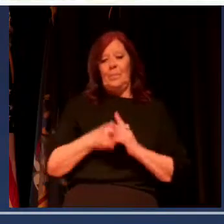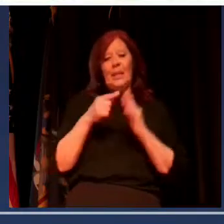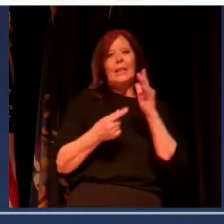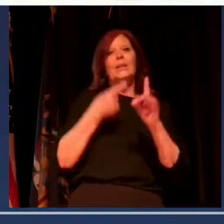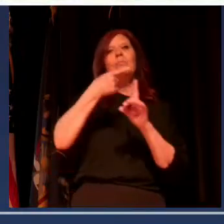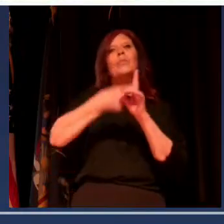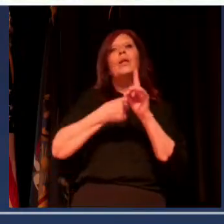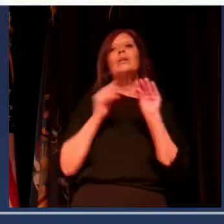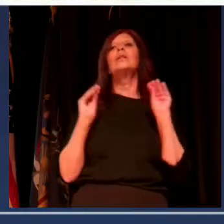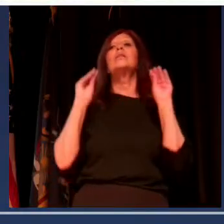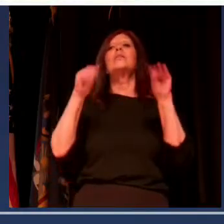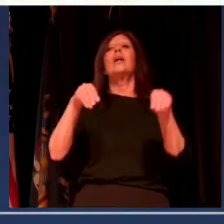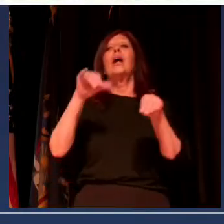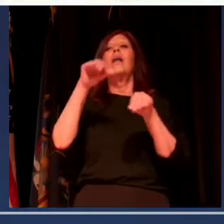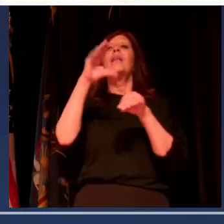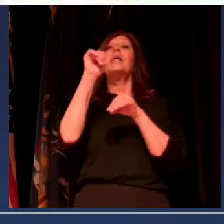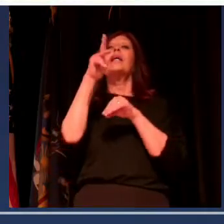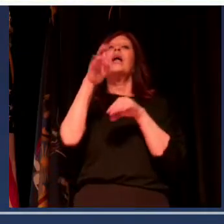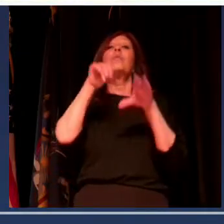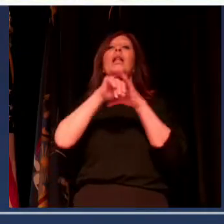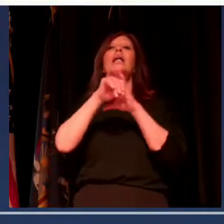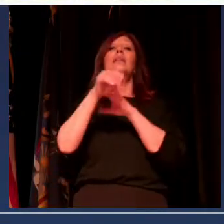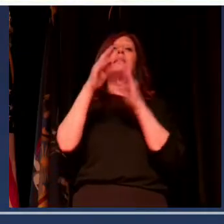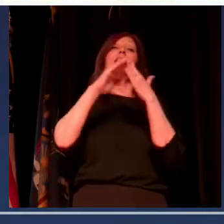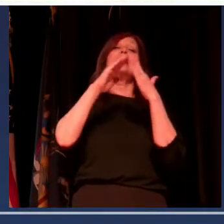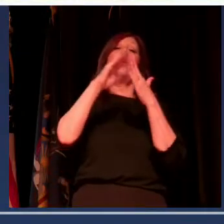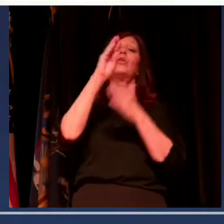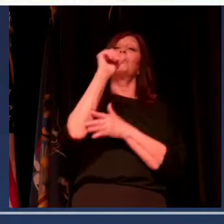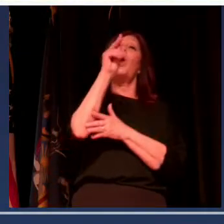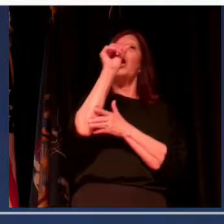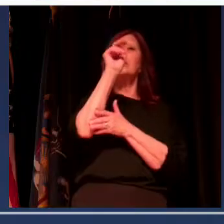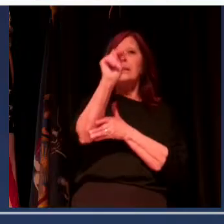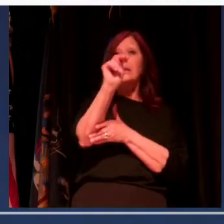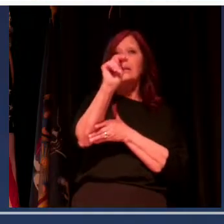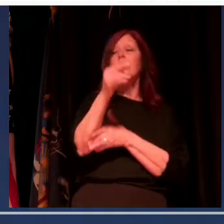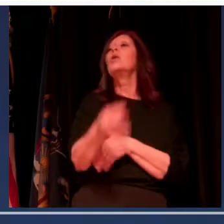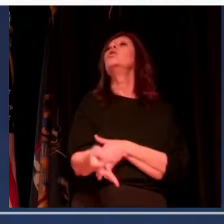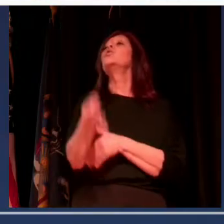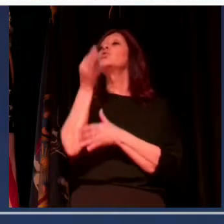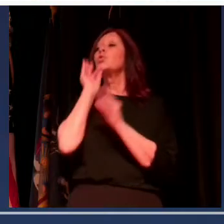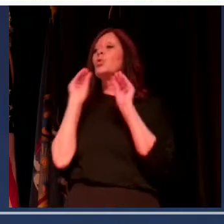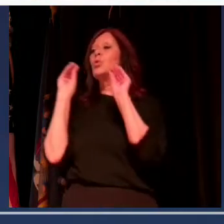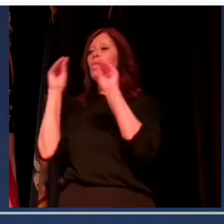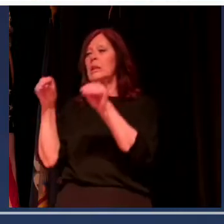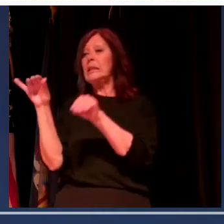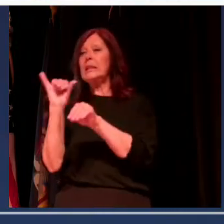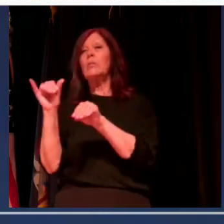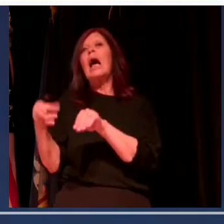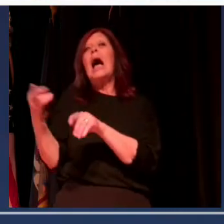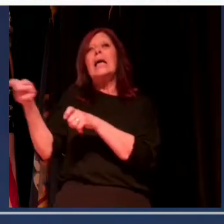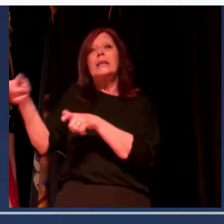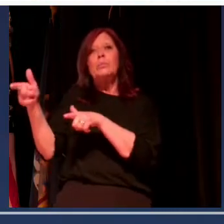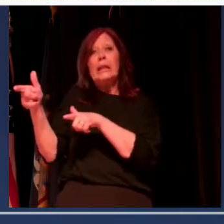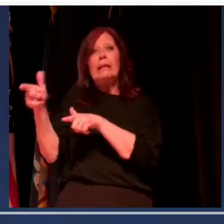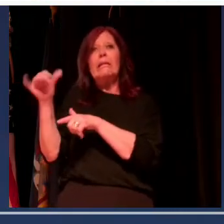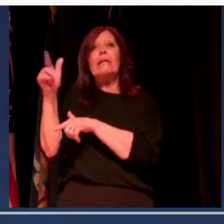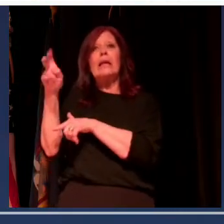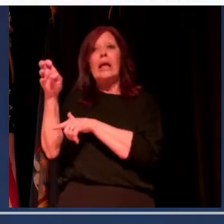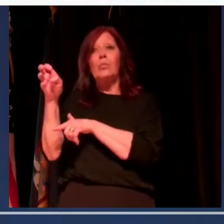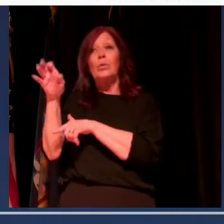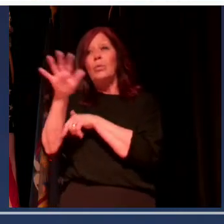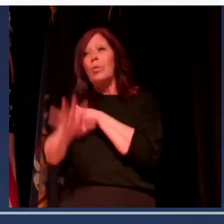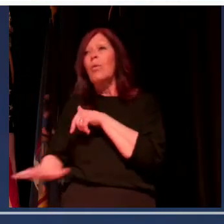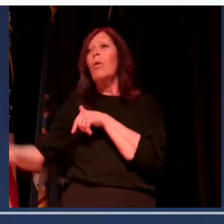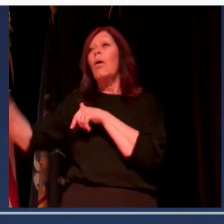installing fiber optic cable in the town of Boston, and soon we will be installing similar high-speed broadband cables across the